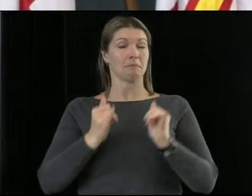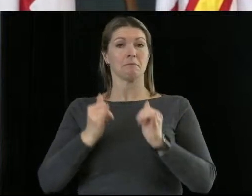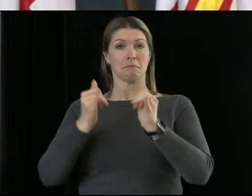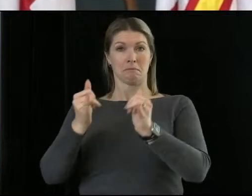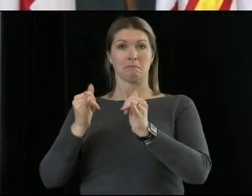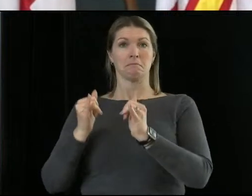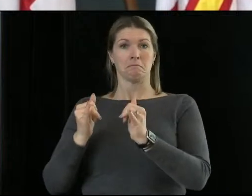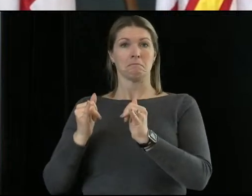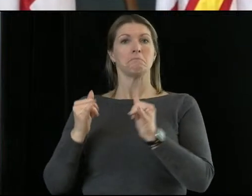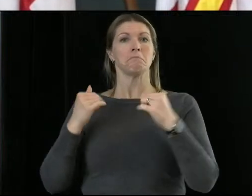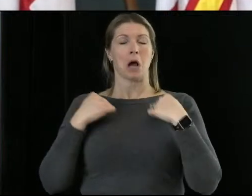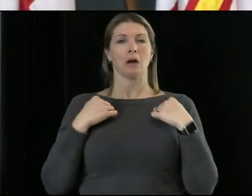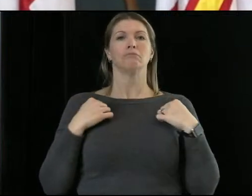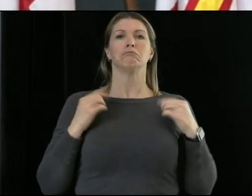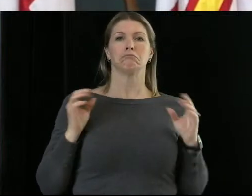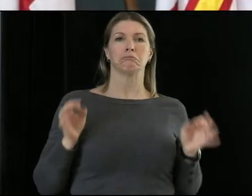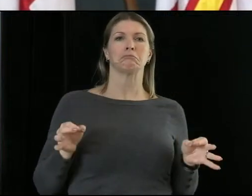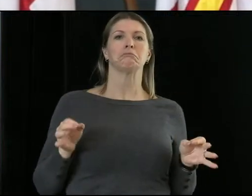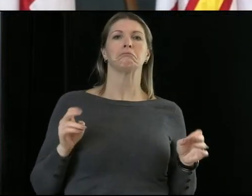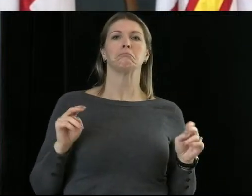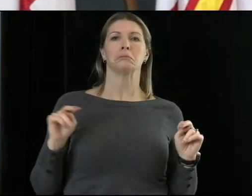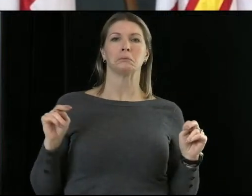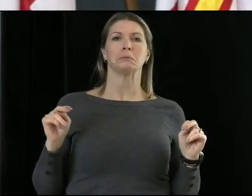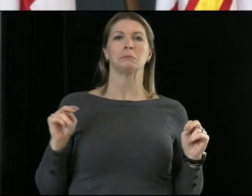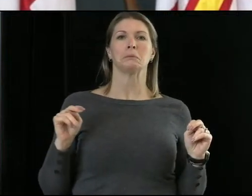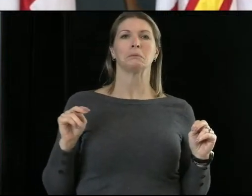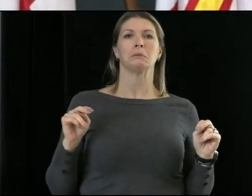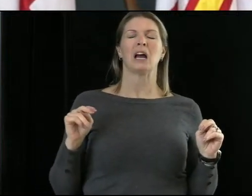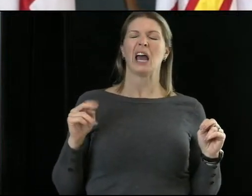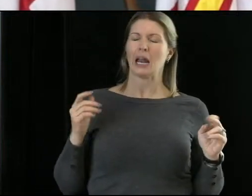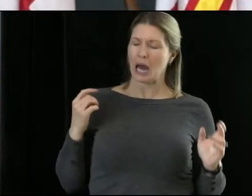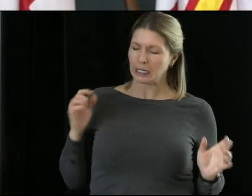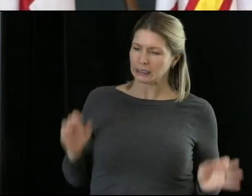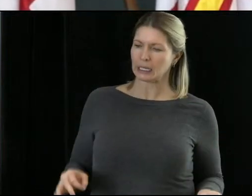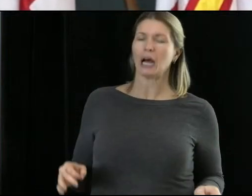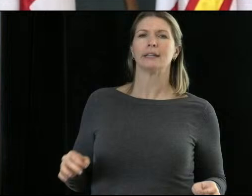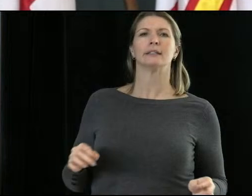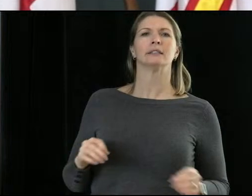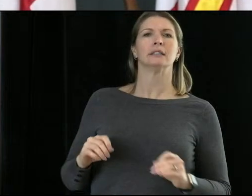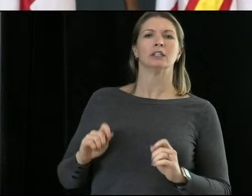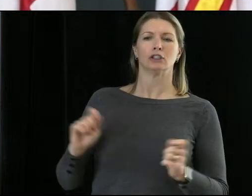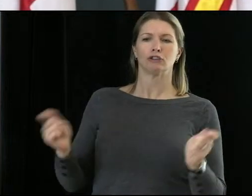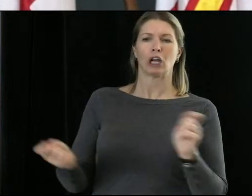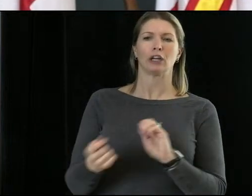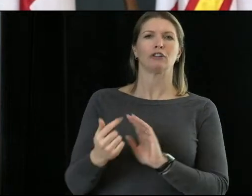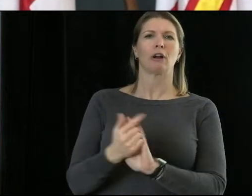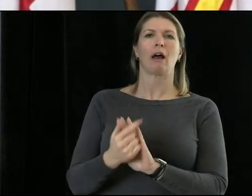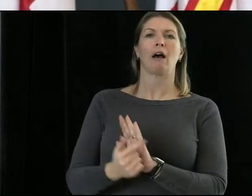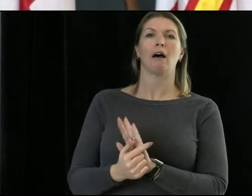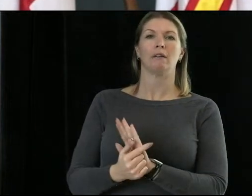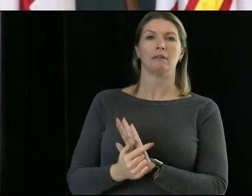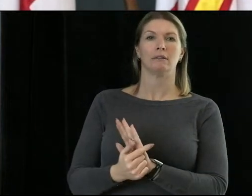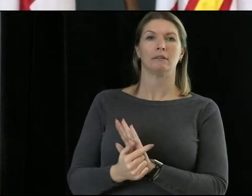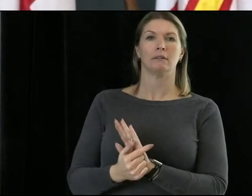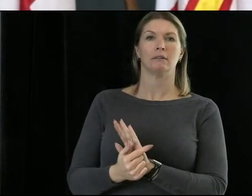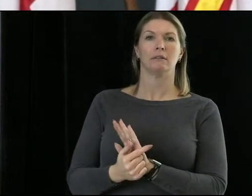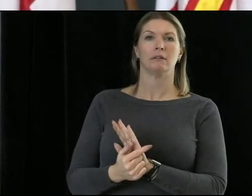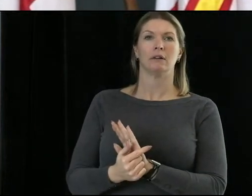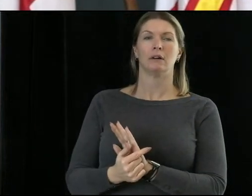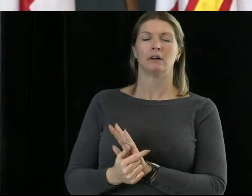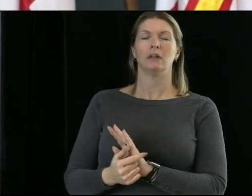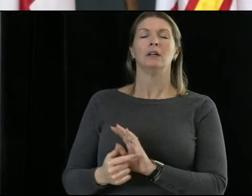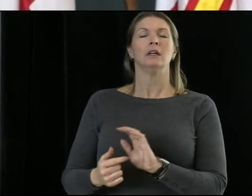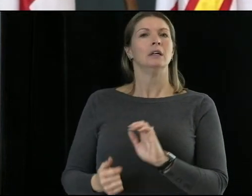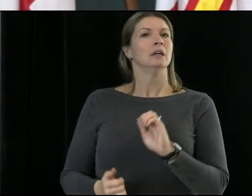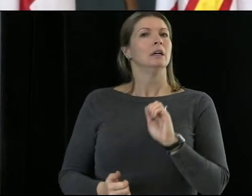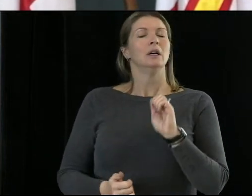I kept my name and opted to change the law instead. But it's been the most solitary journey